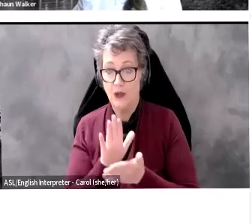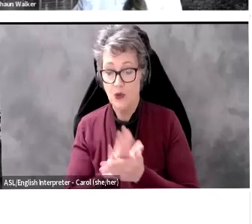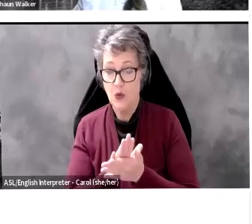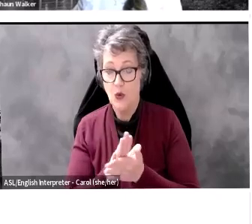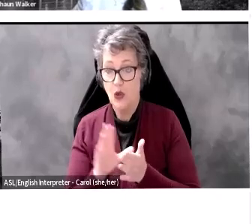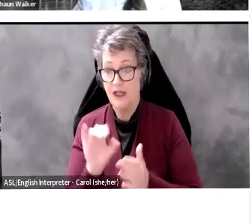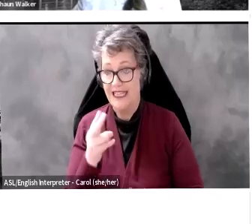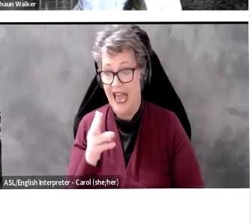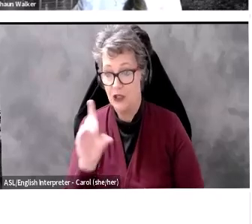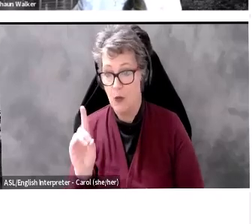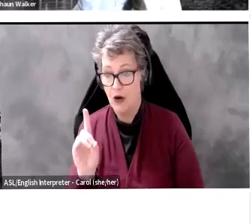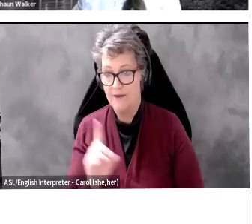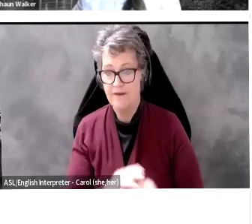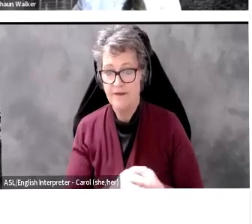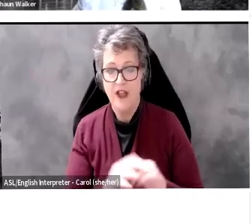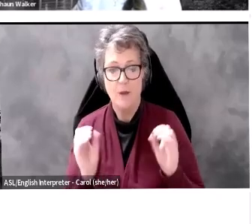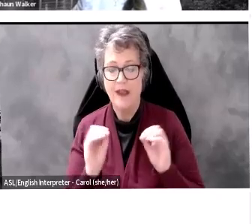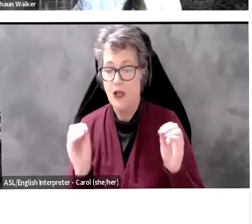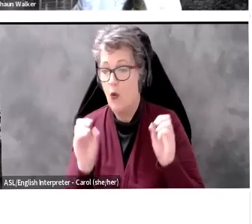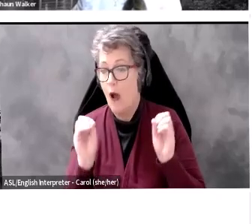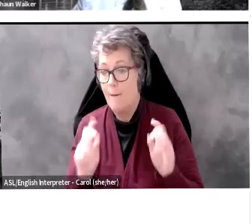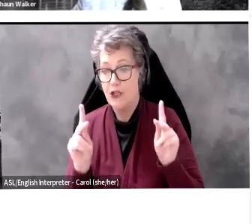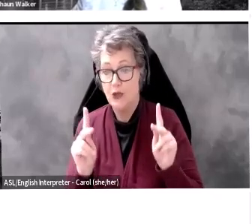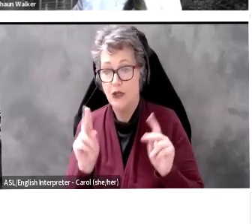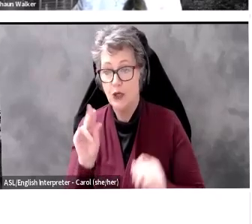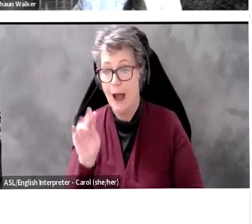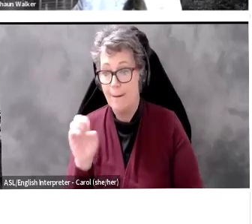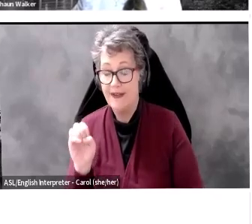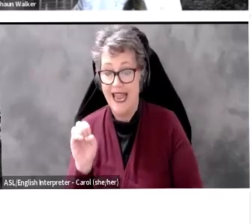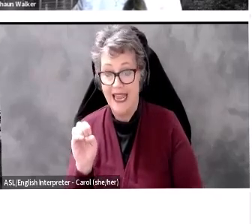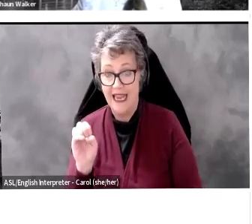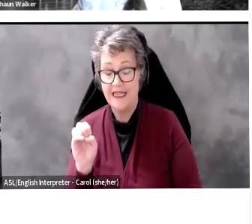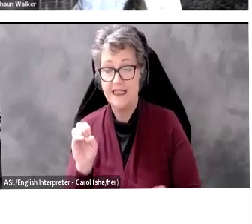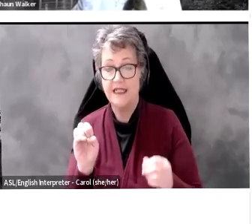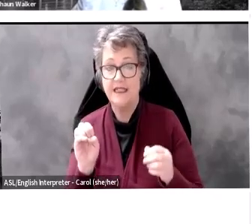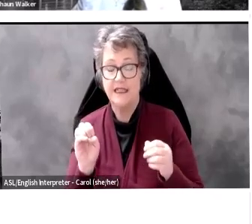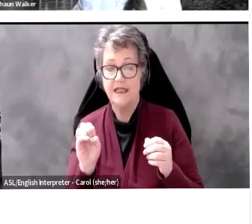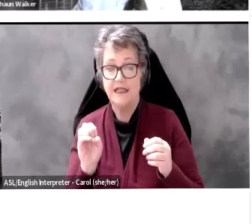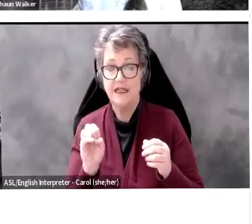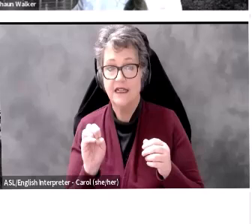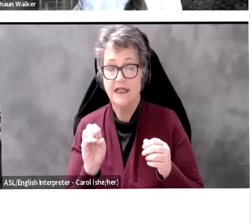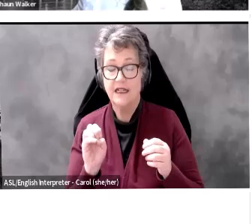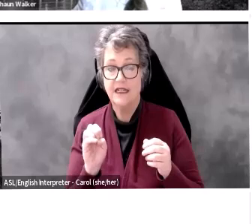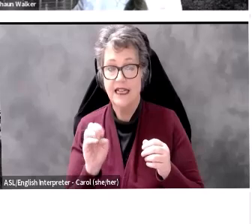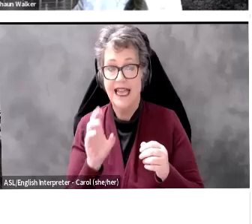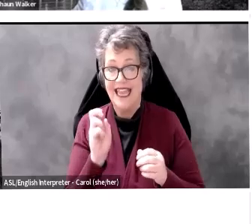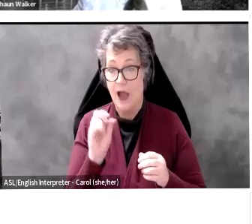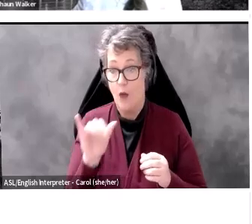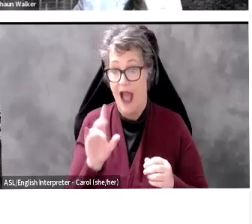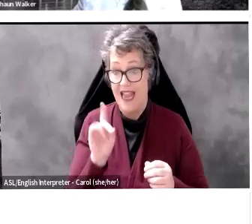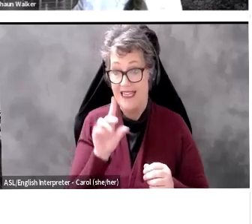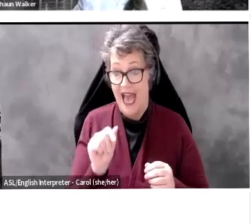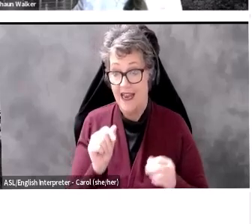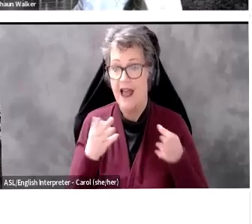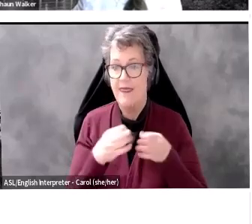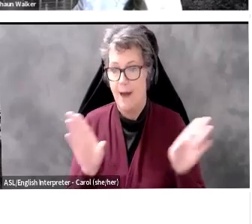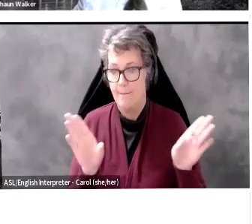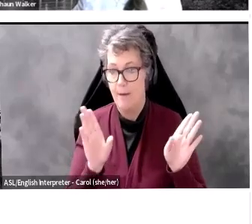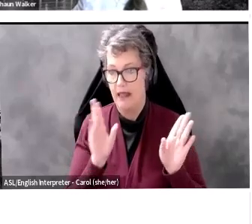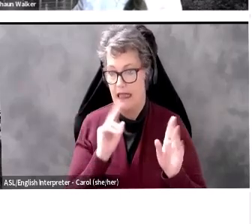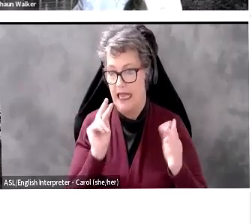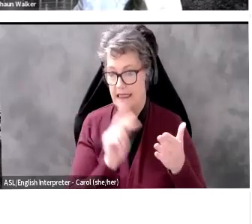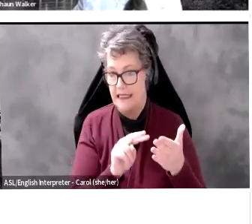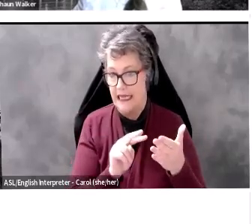Remember, there will be no opportunity to update publicly viewable and or certified EOY data following